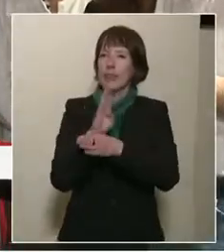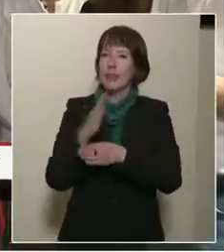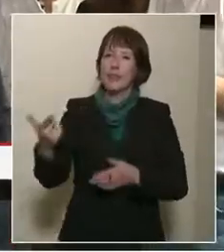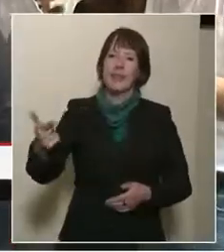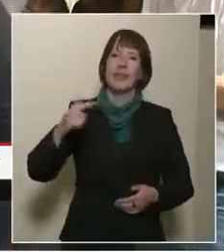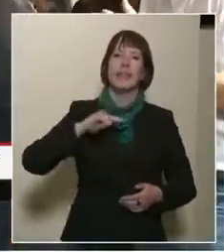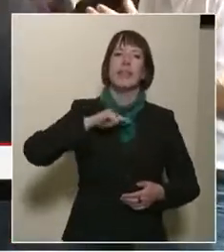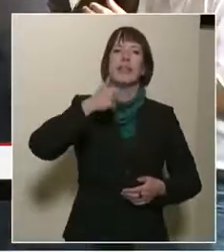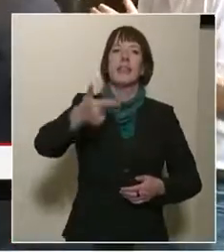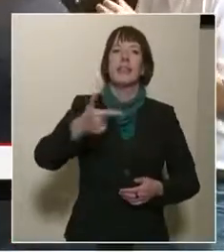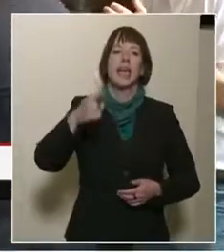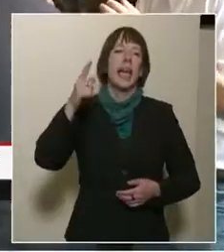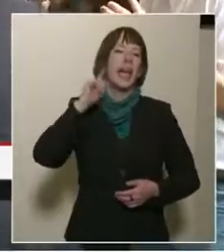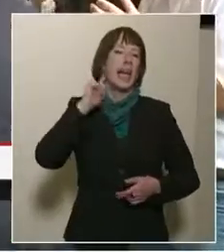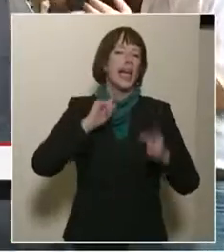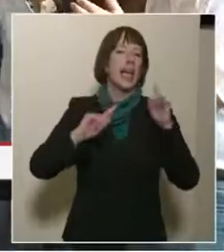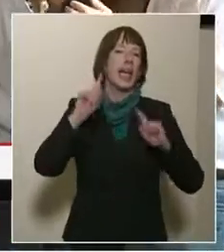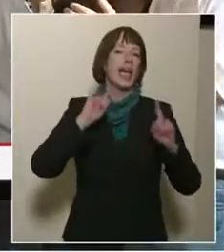that.